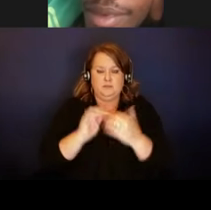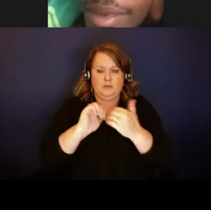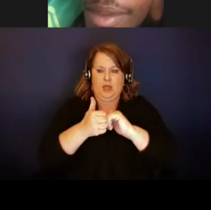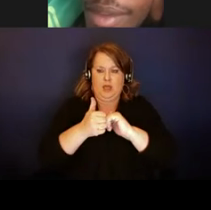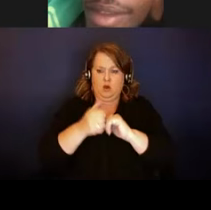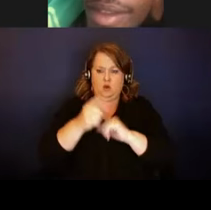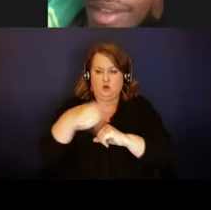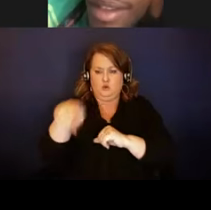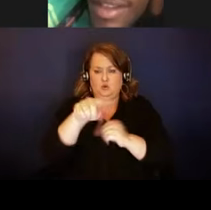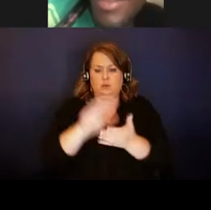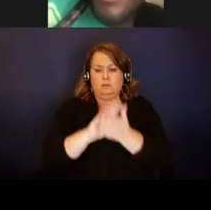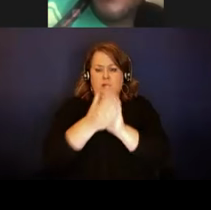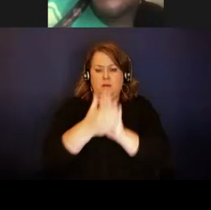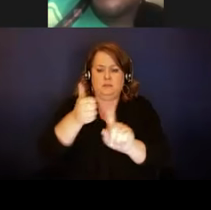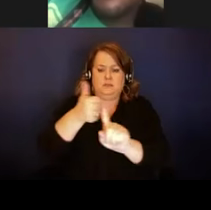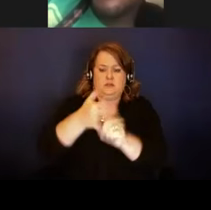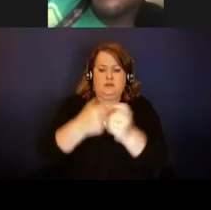self-advocate?